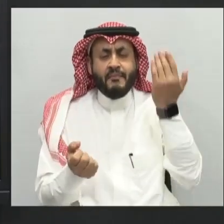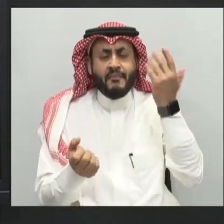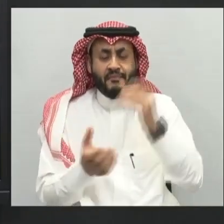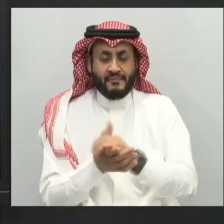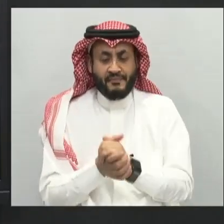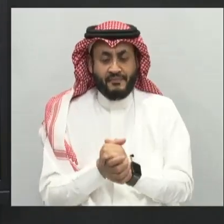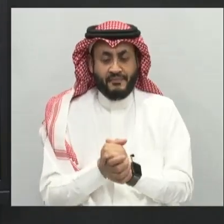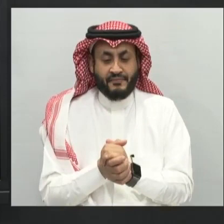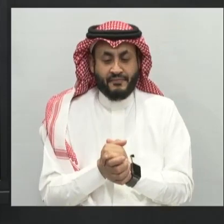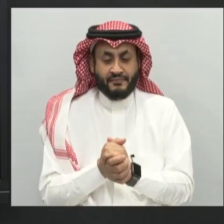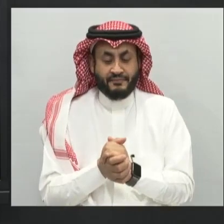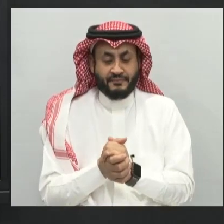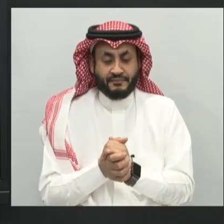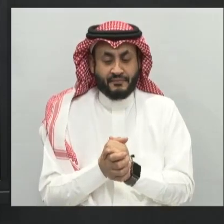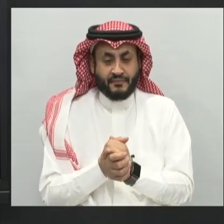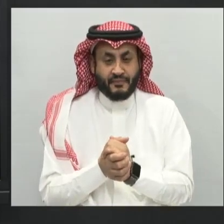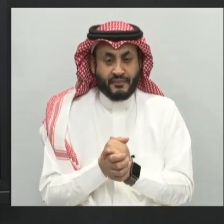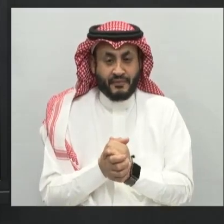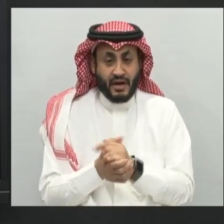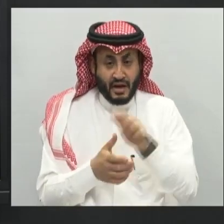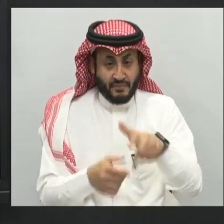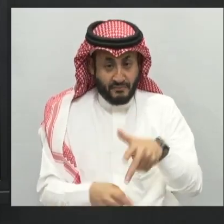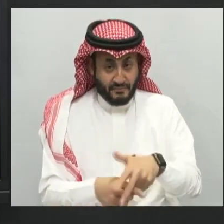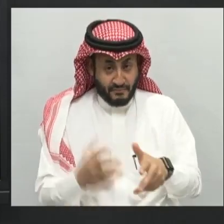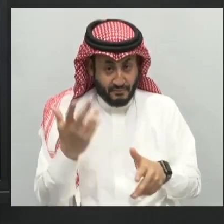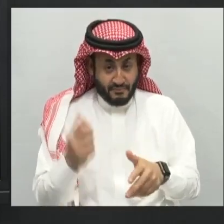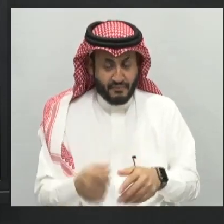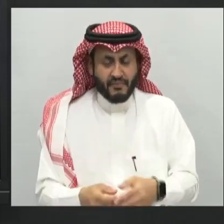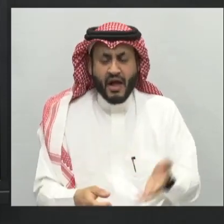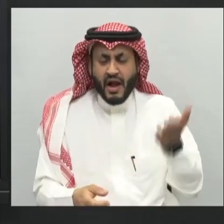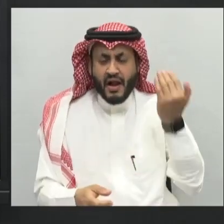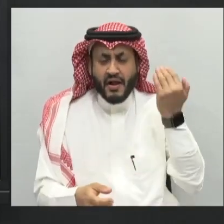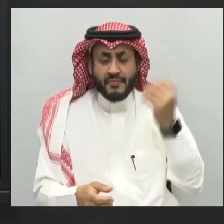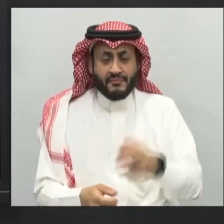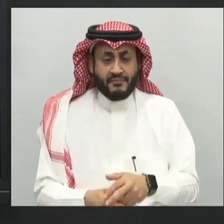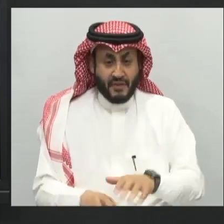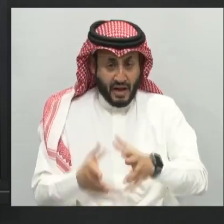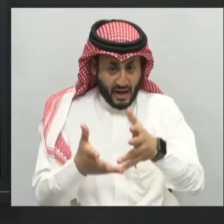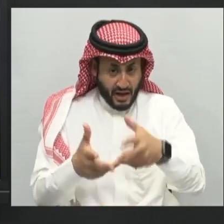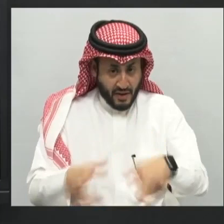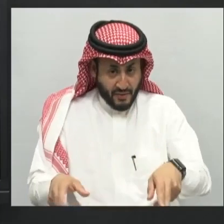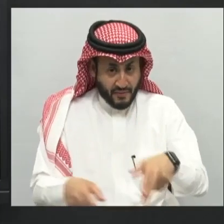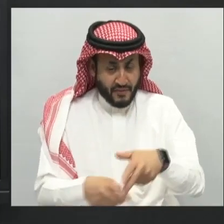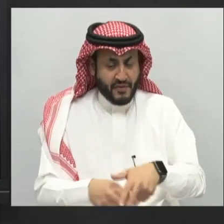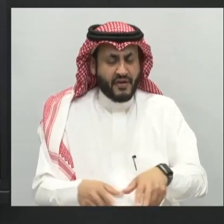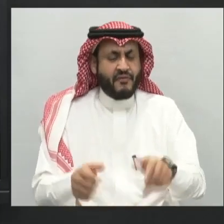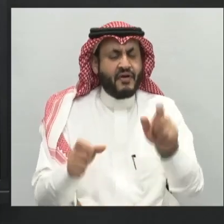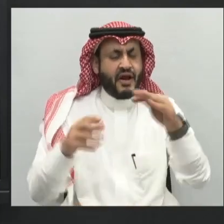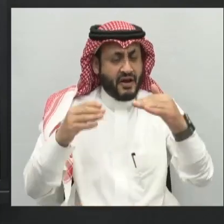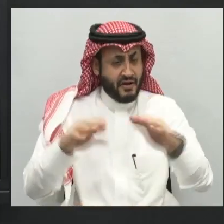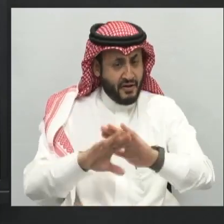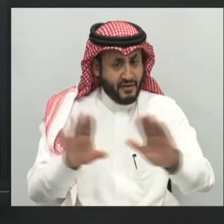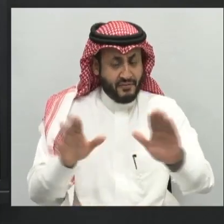time? So today we're going to start a new unit. Last time, we completed a unit with an evaluation